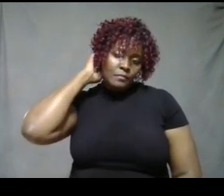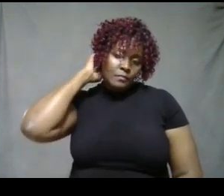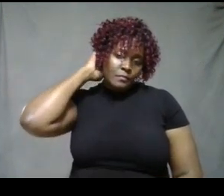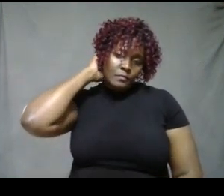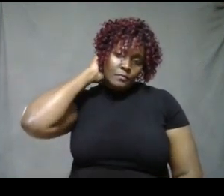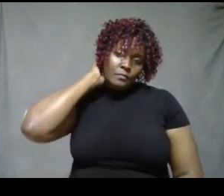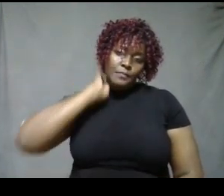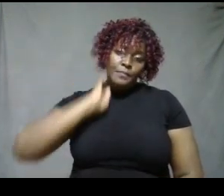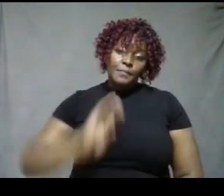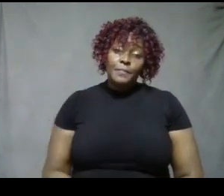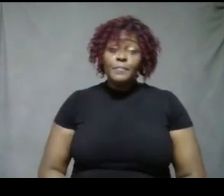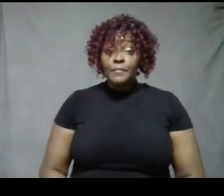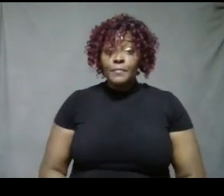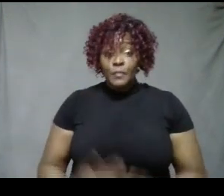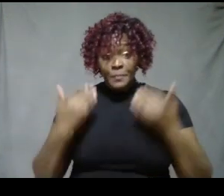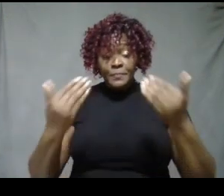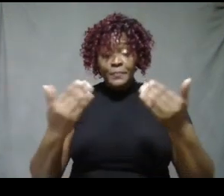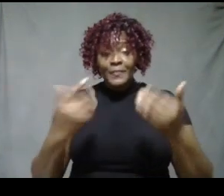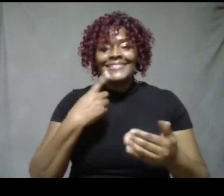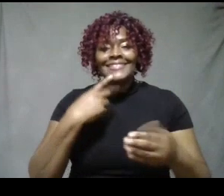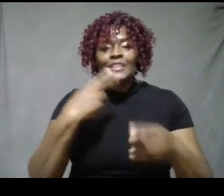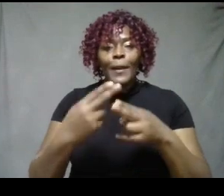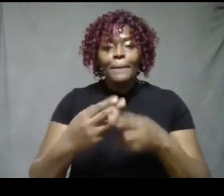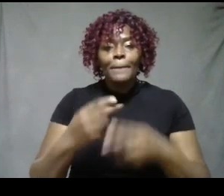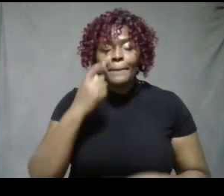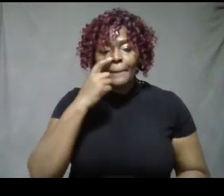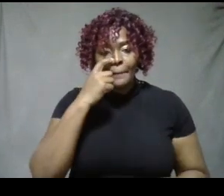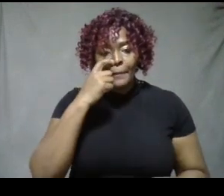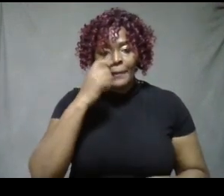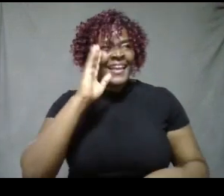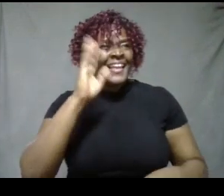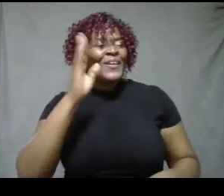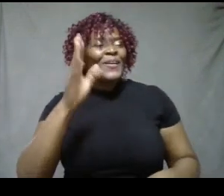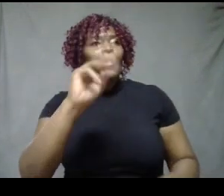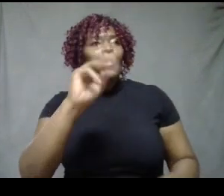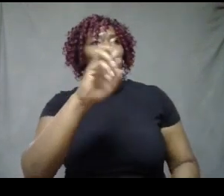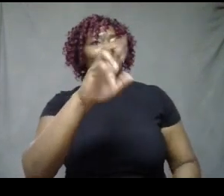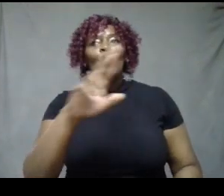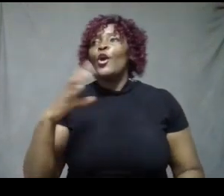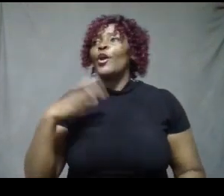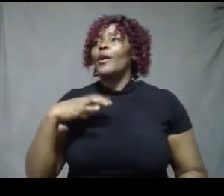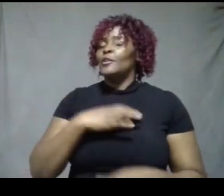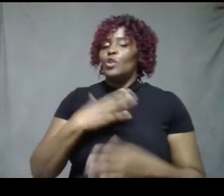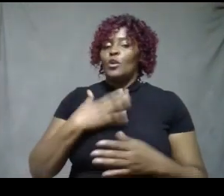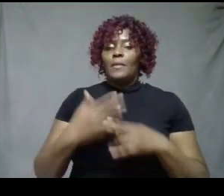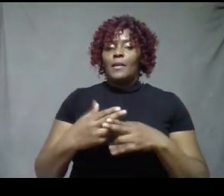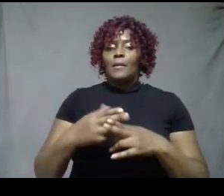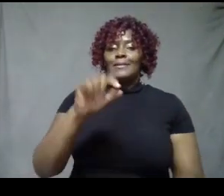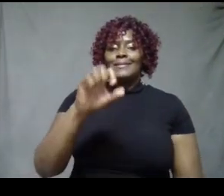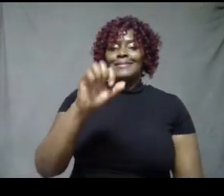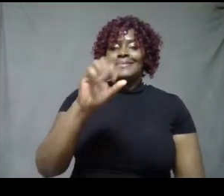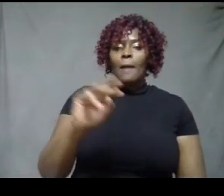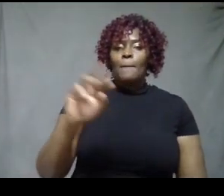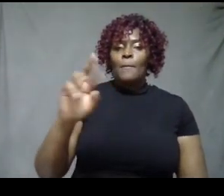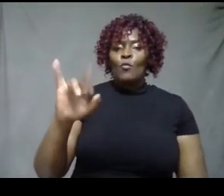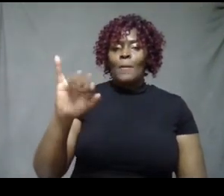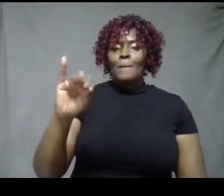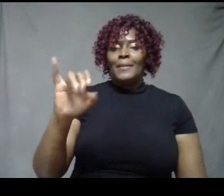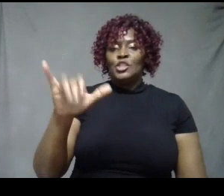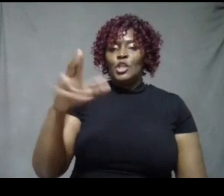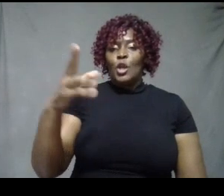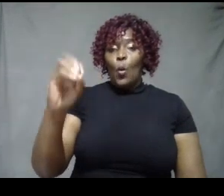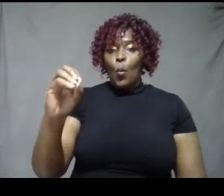All right, begin when you're ready and state your name for the record. Good evening, Mayor. Commissioners, for the record, my name is Tom Ramiccio. And Happy New Year. Happy New